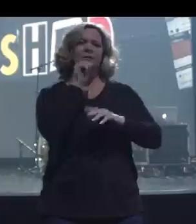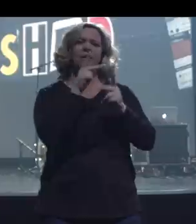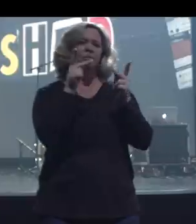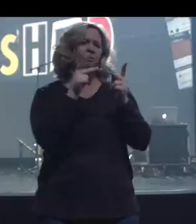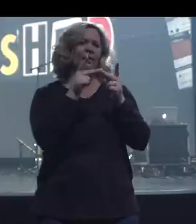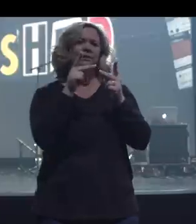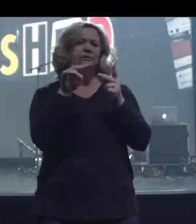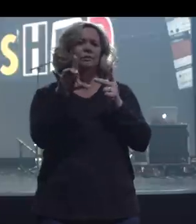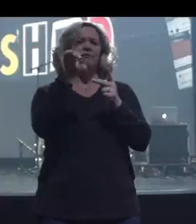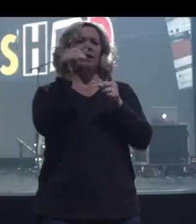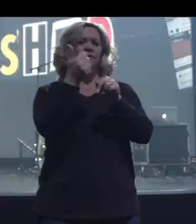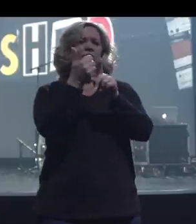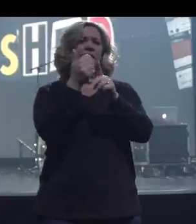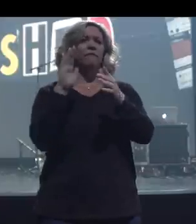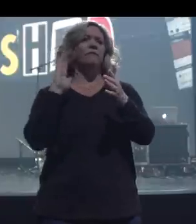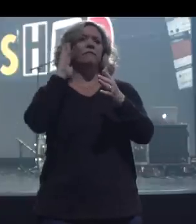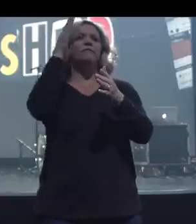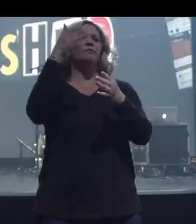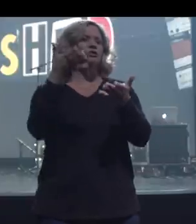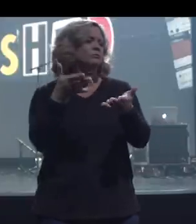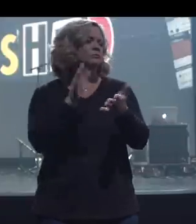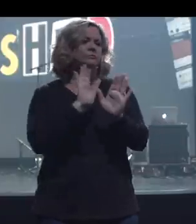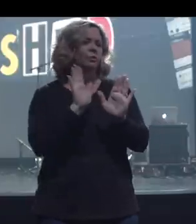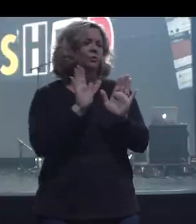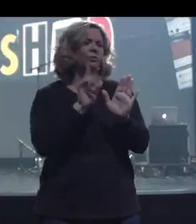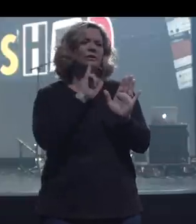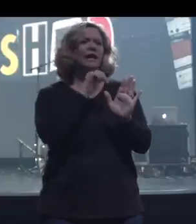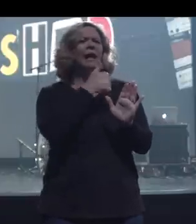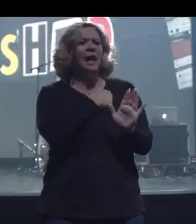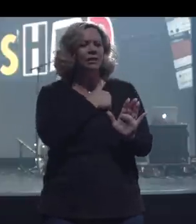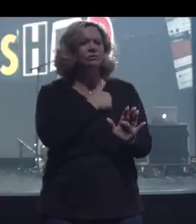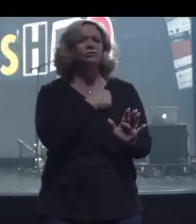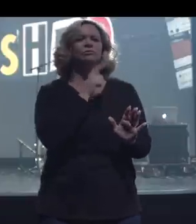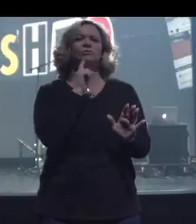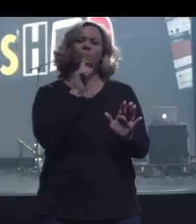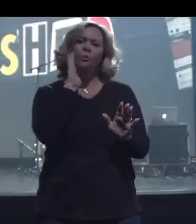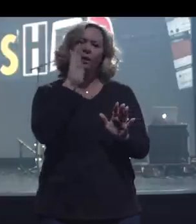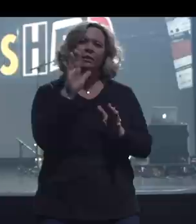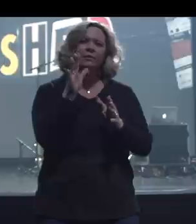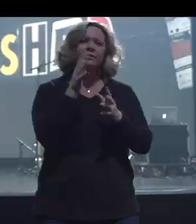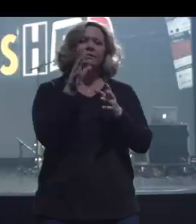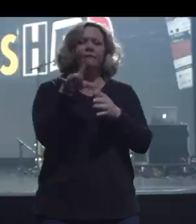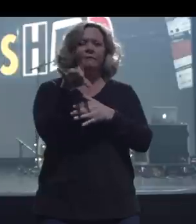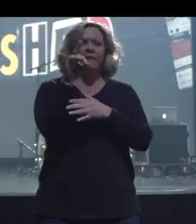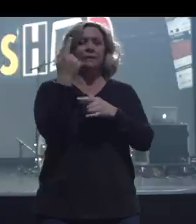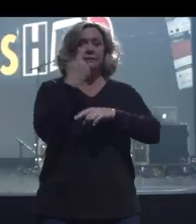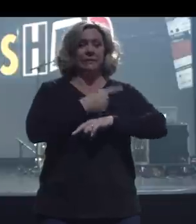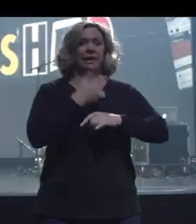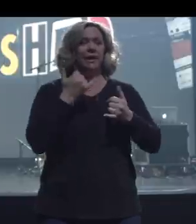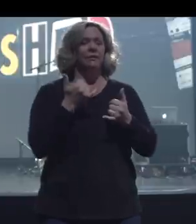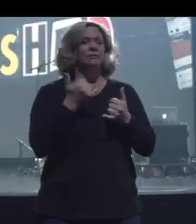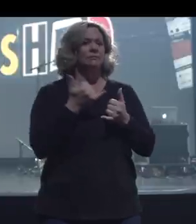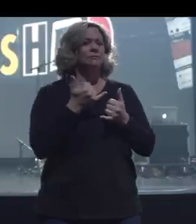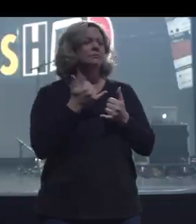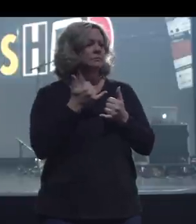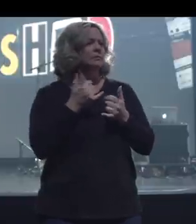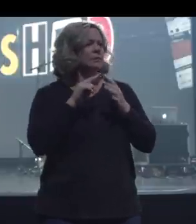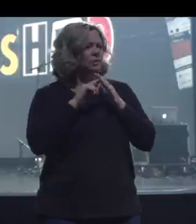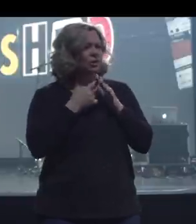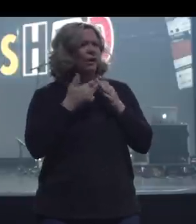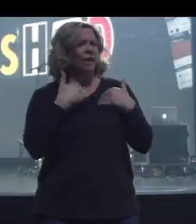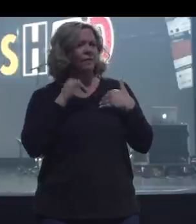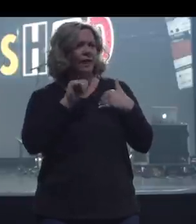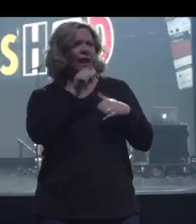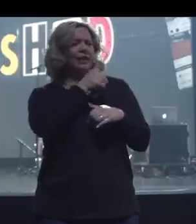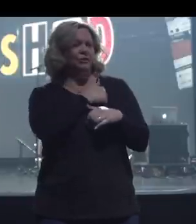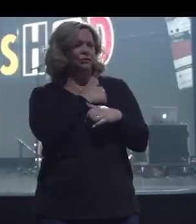find yourself in the future. It's an attitude. It's an attitude that you embrace today. Embrace the attitude. You got to